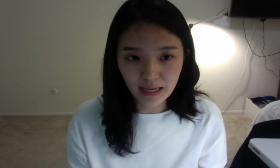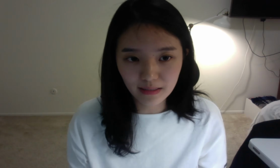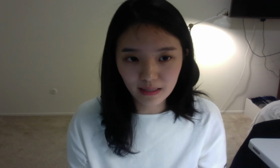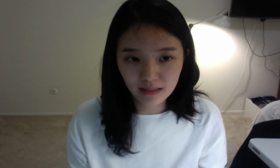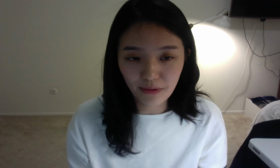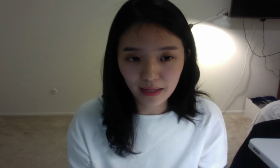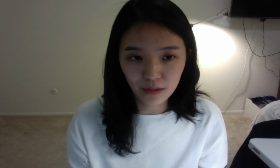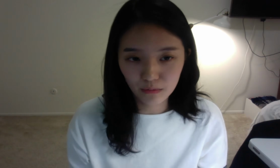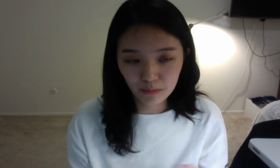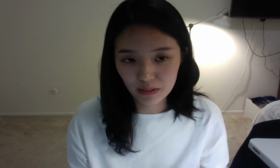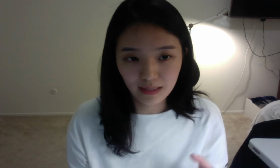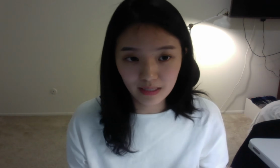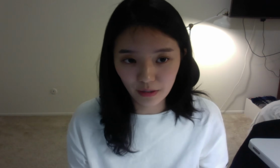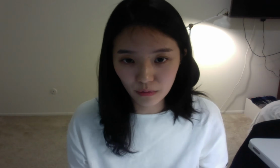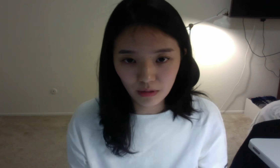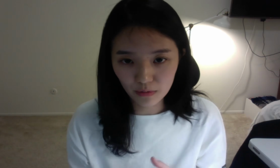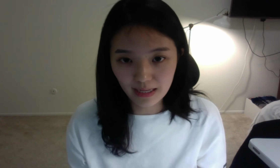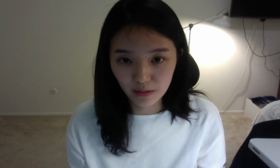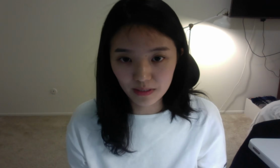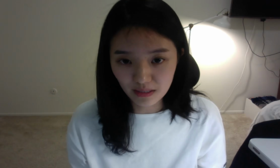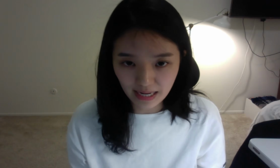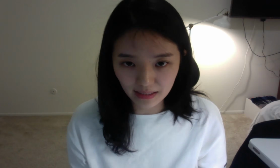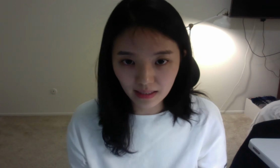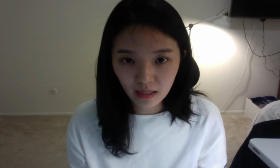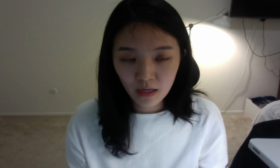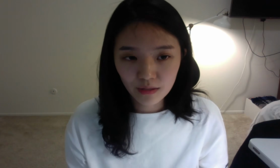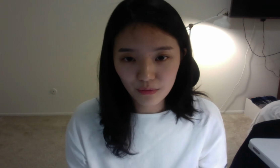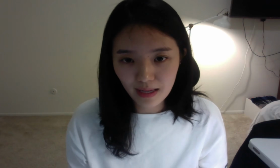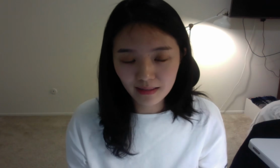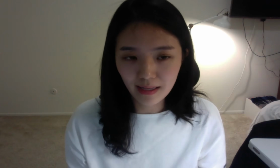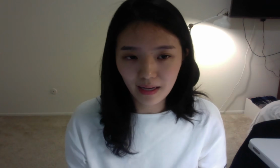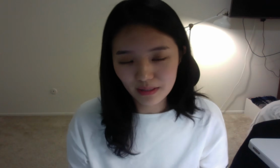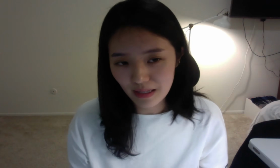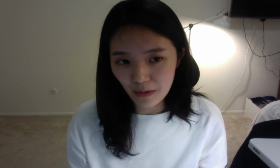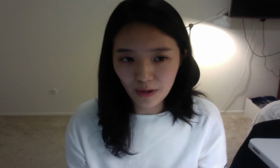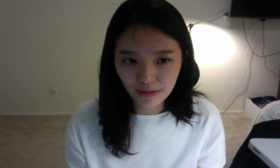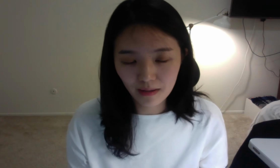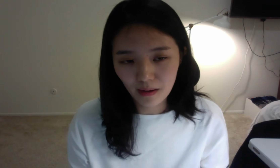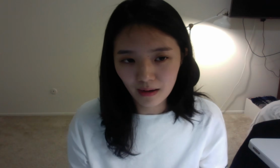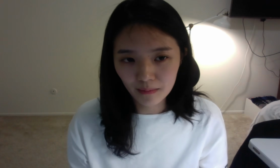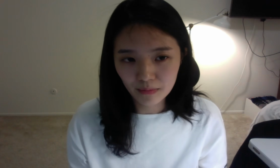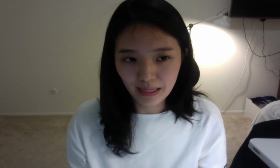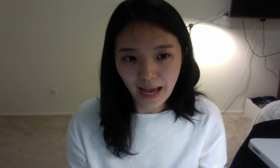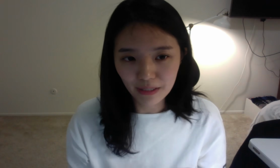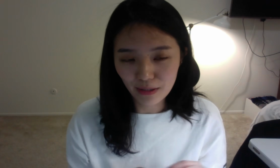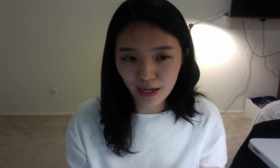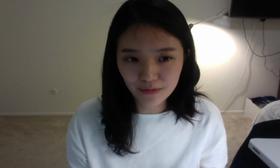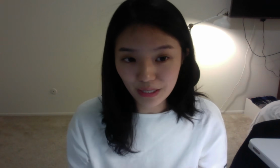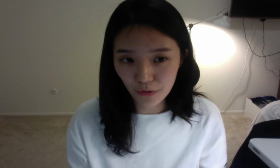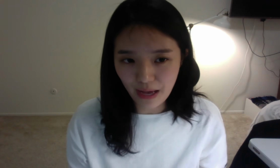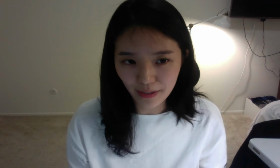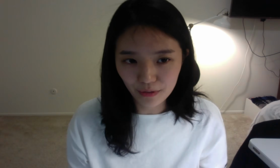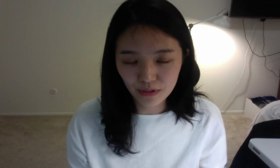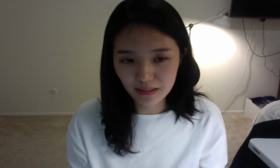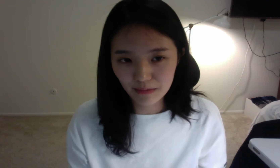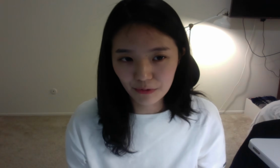in most cases, the value was like 0, no silence was detected. So then like I was thinking whether like having a lot of